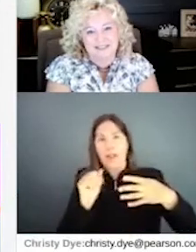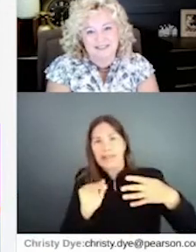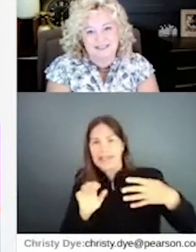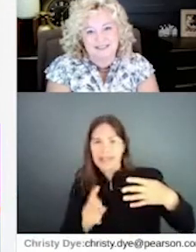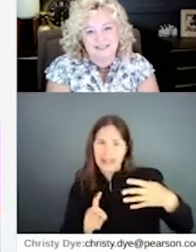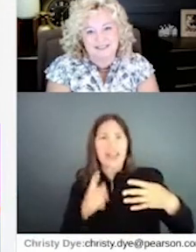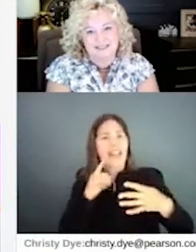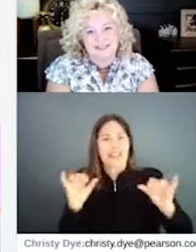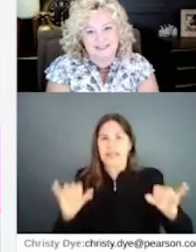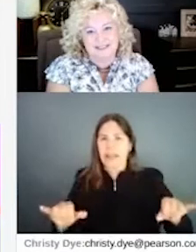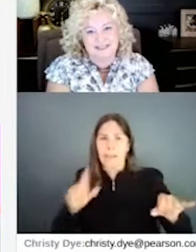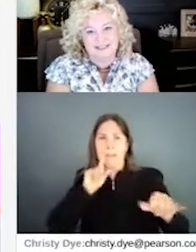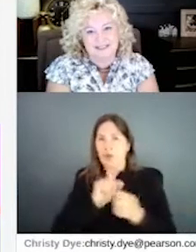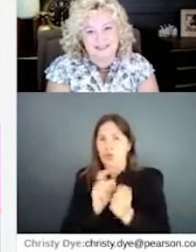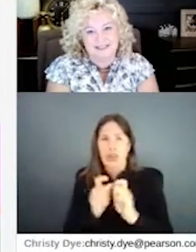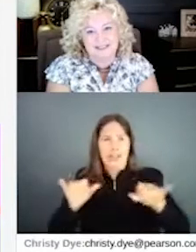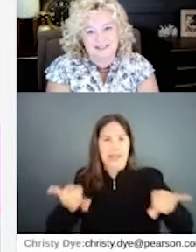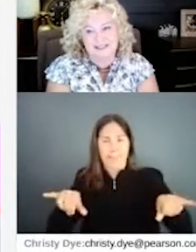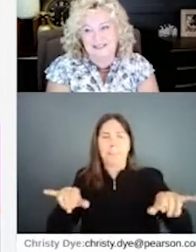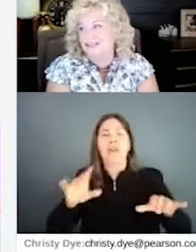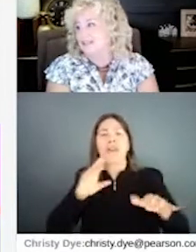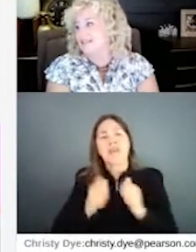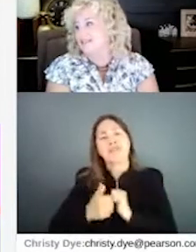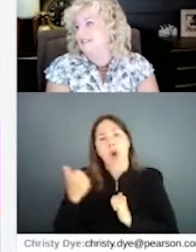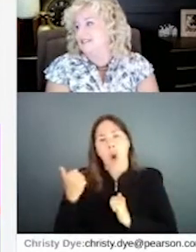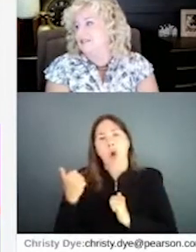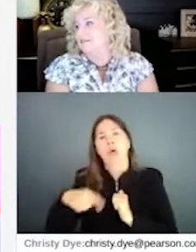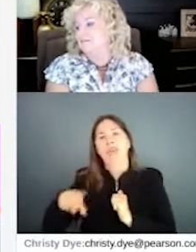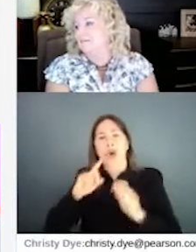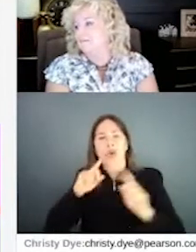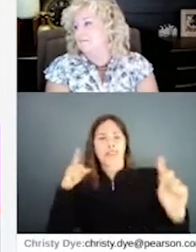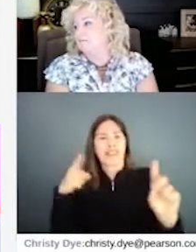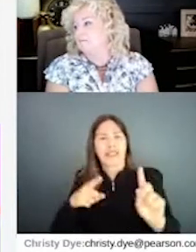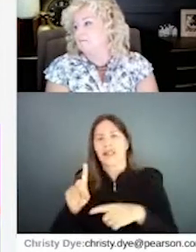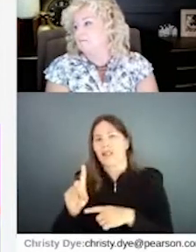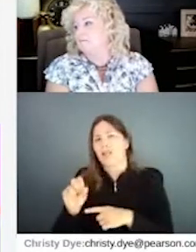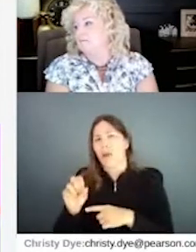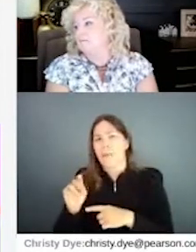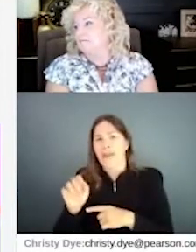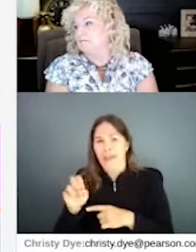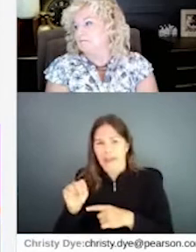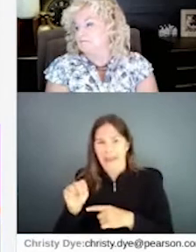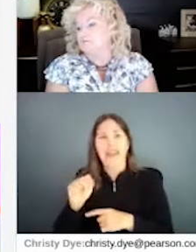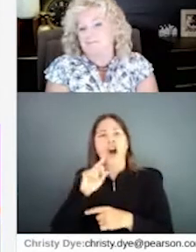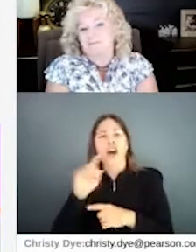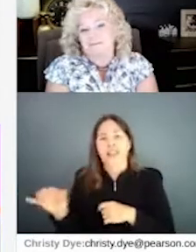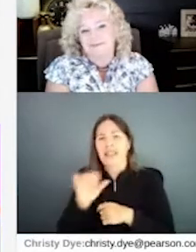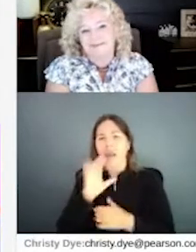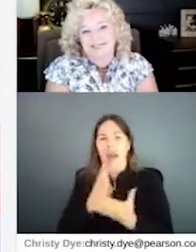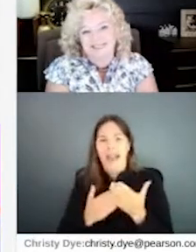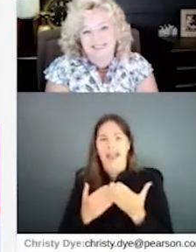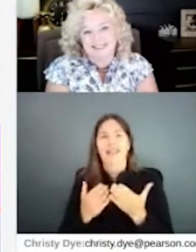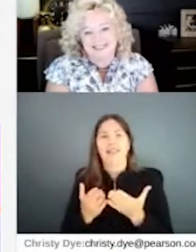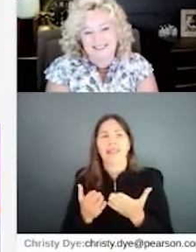remains the same. We didn't change that. And because the majority of the objective domains are the same, we're going to be asking similar questions and presenting